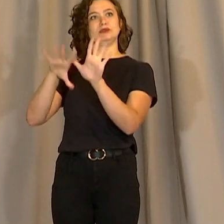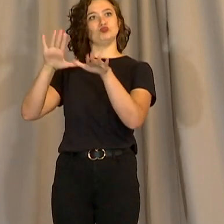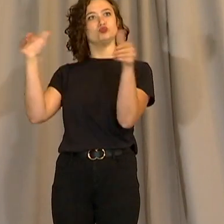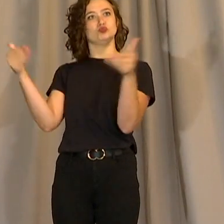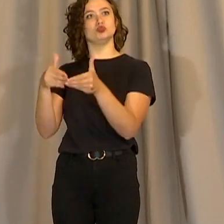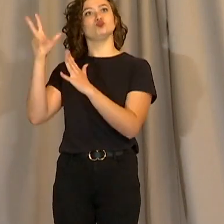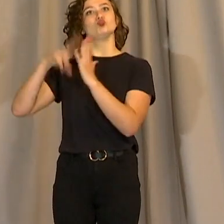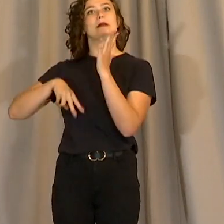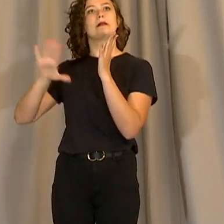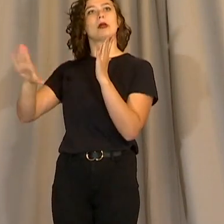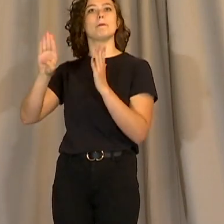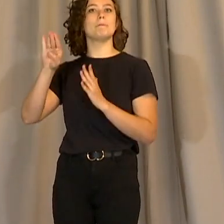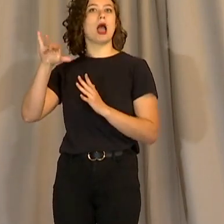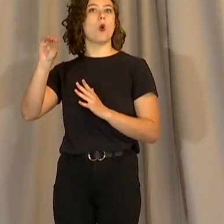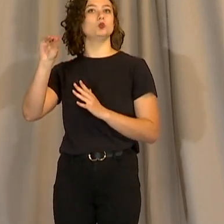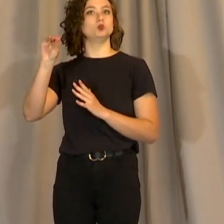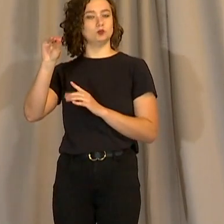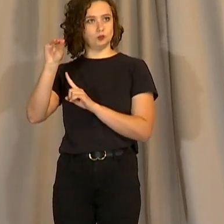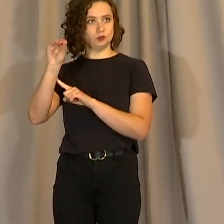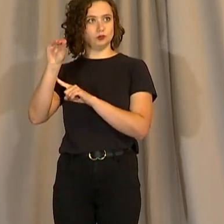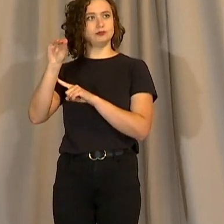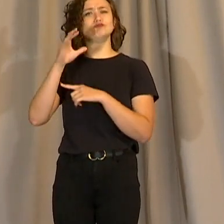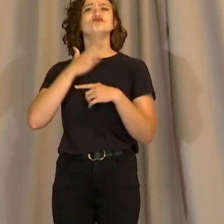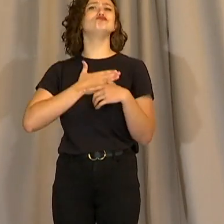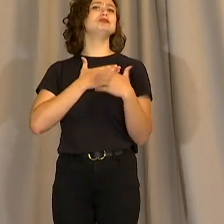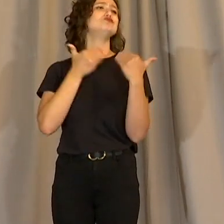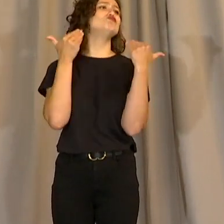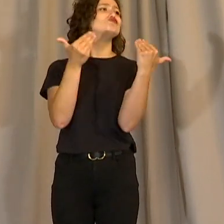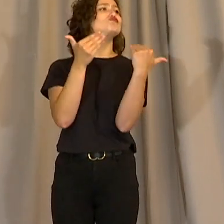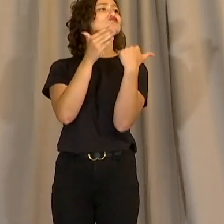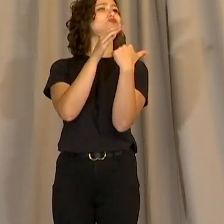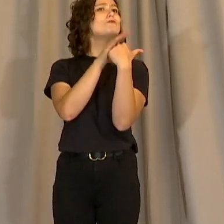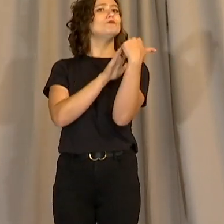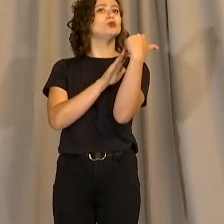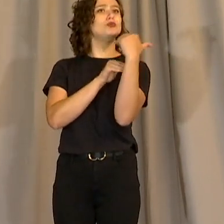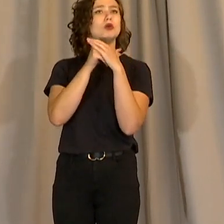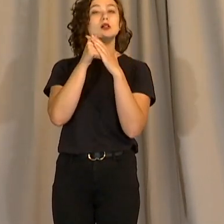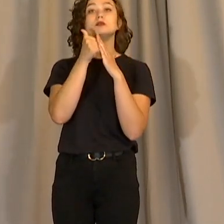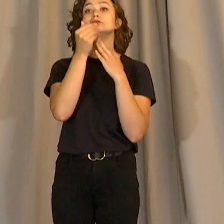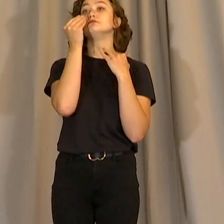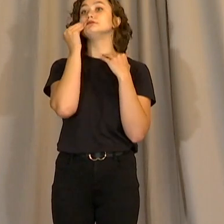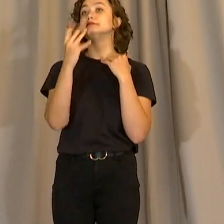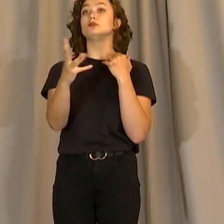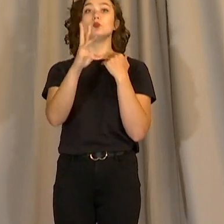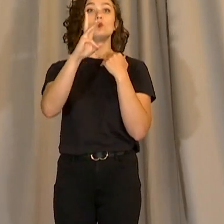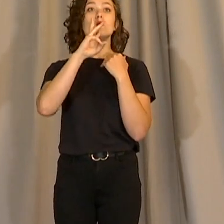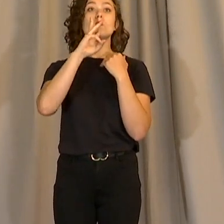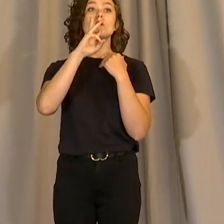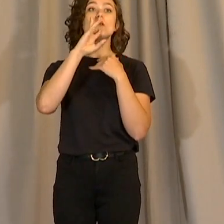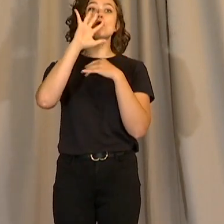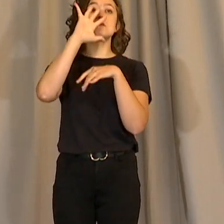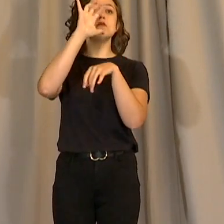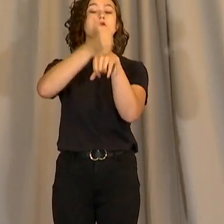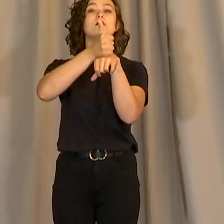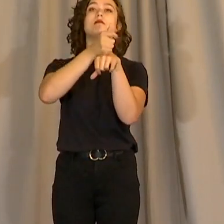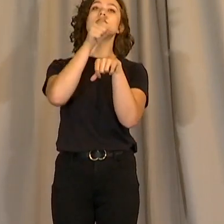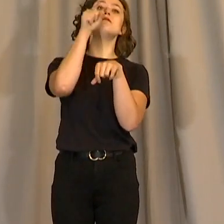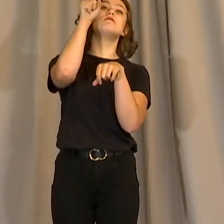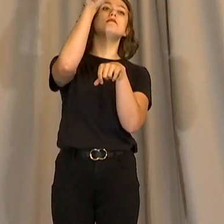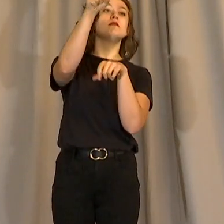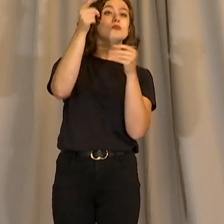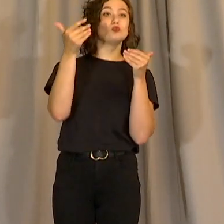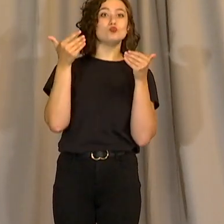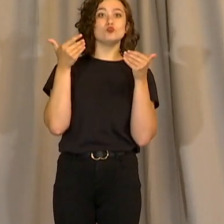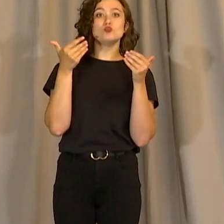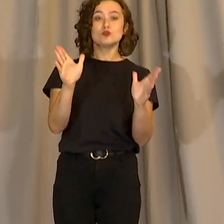So please, make yourselves comfortable. There is a water station in the back of the room. As